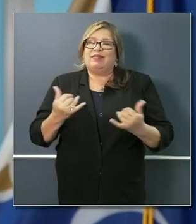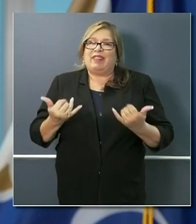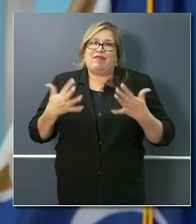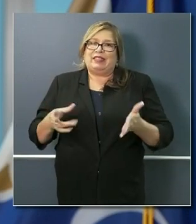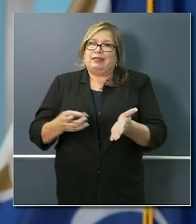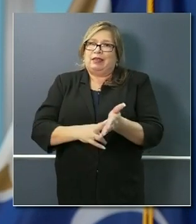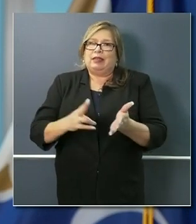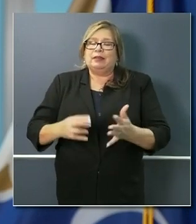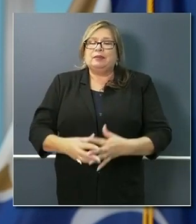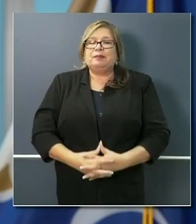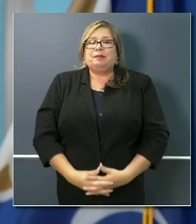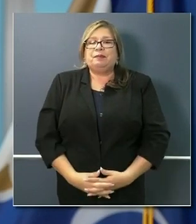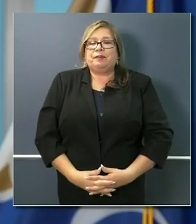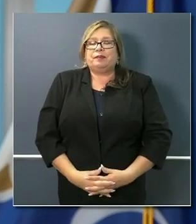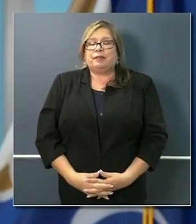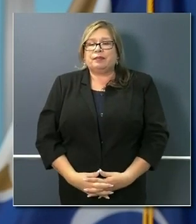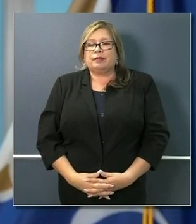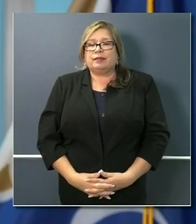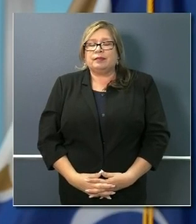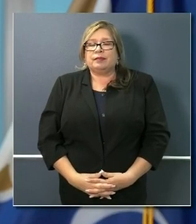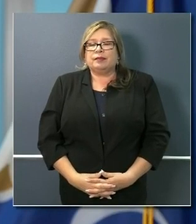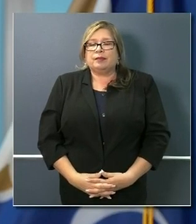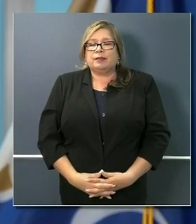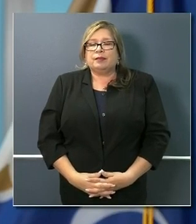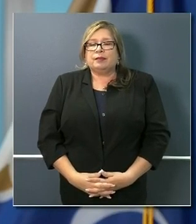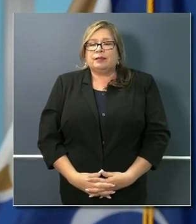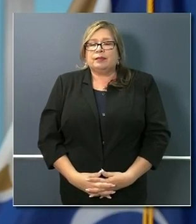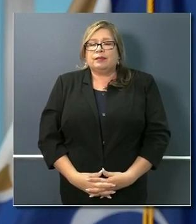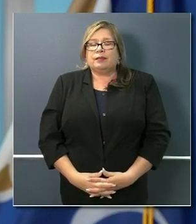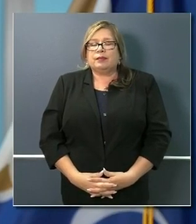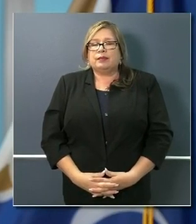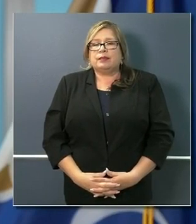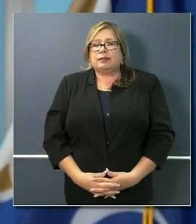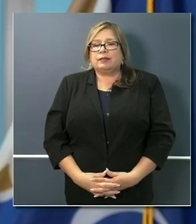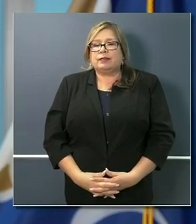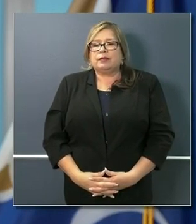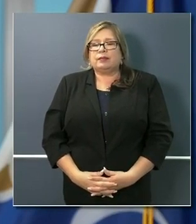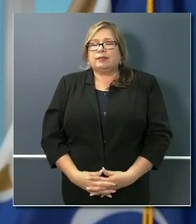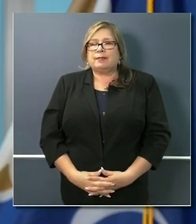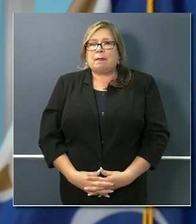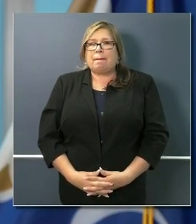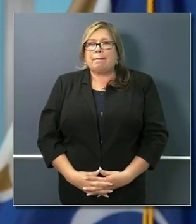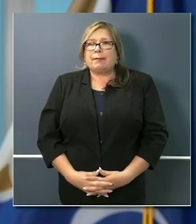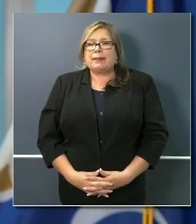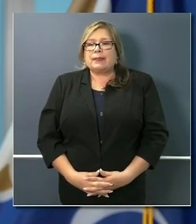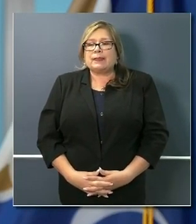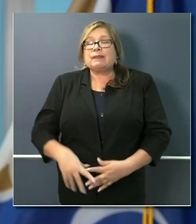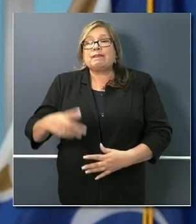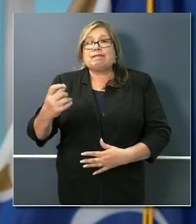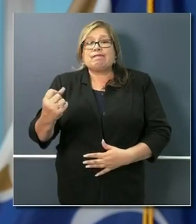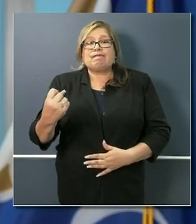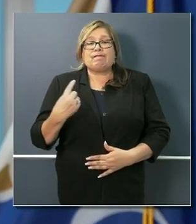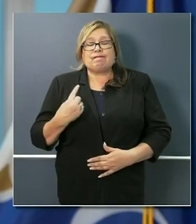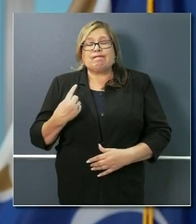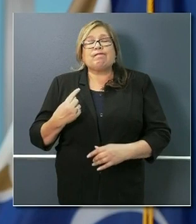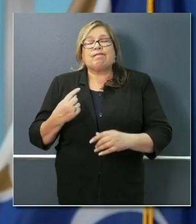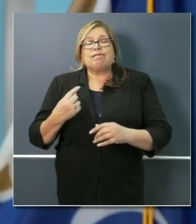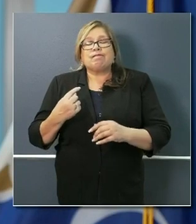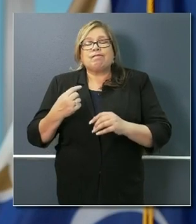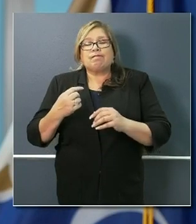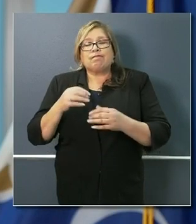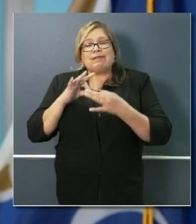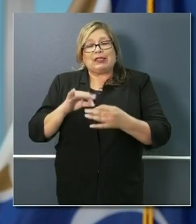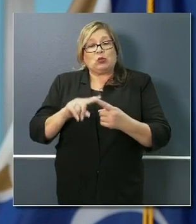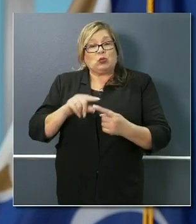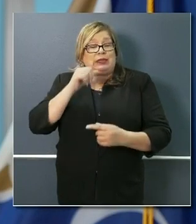Hi, Governor. Thank you so much for taking my question. I'm wondering if yesterday during your schools update, whether it